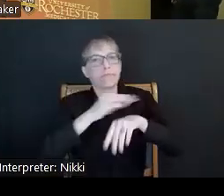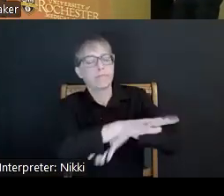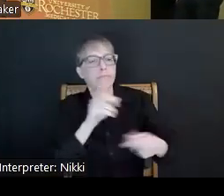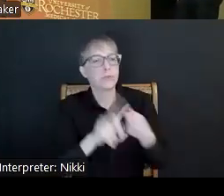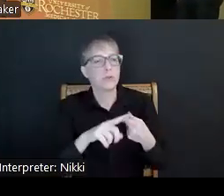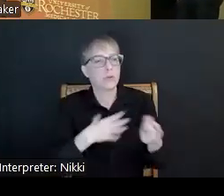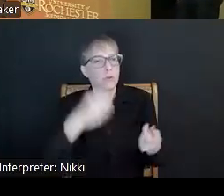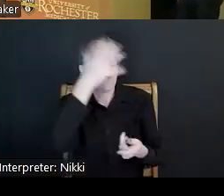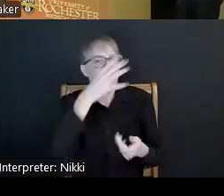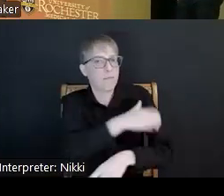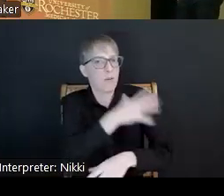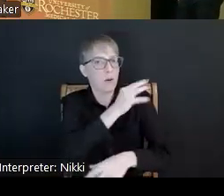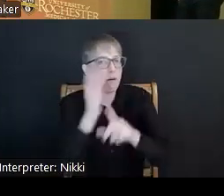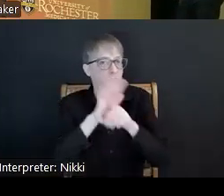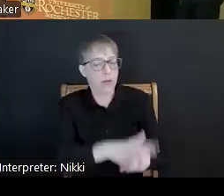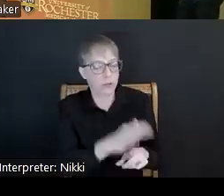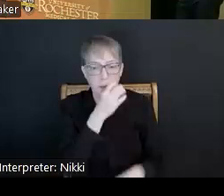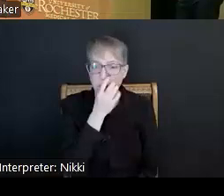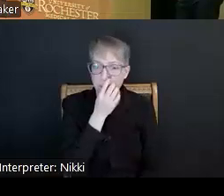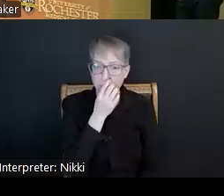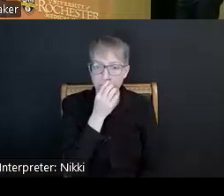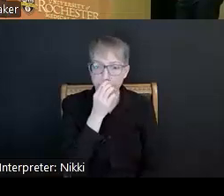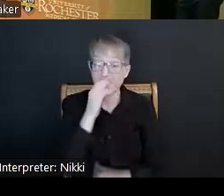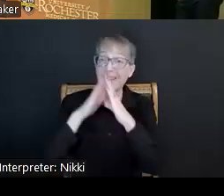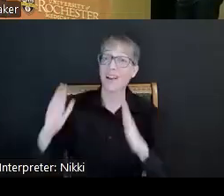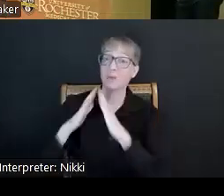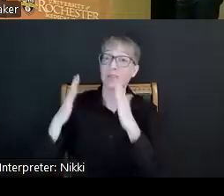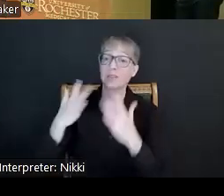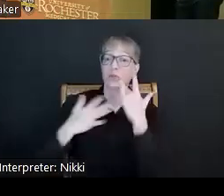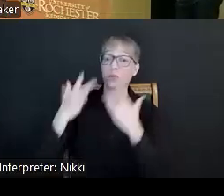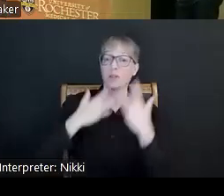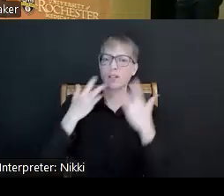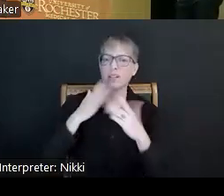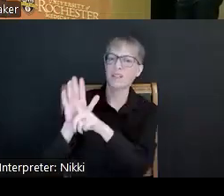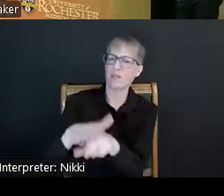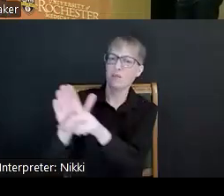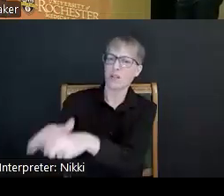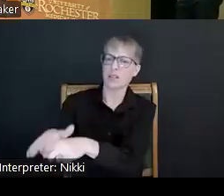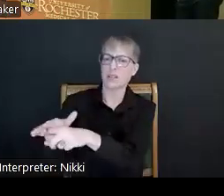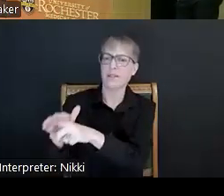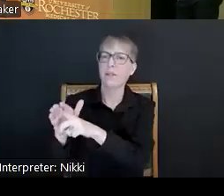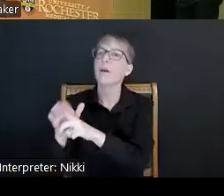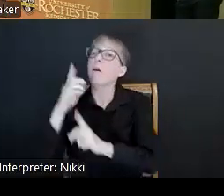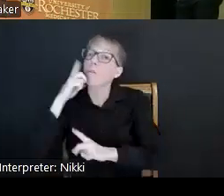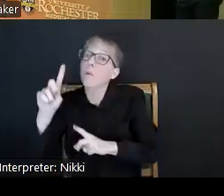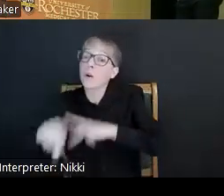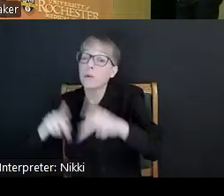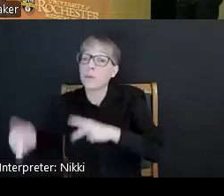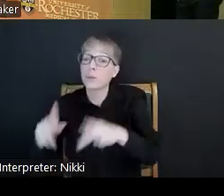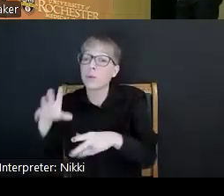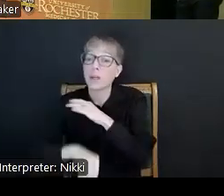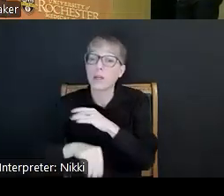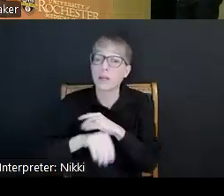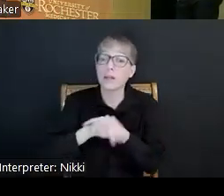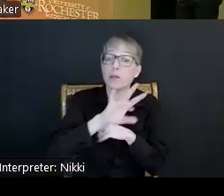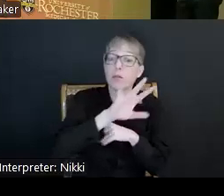The housing shortage is also regarded as oppressive by the people of the Red Line 3rd and 7th wards. This will not be solved by enabling